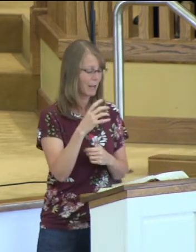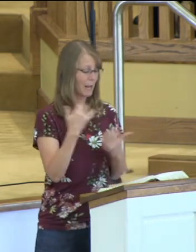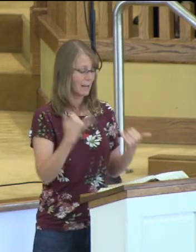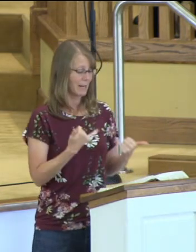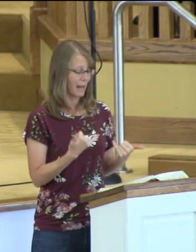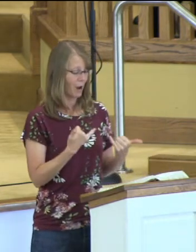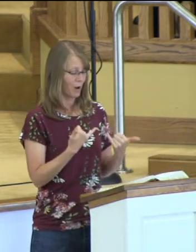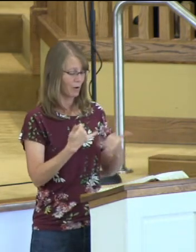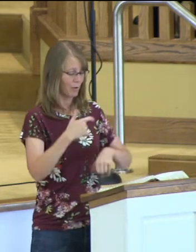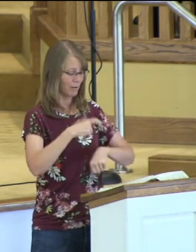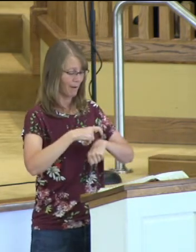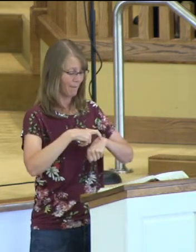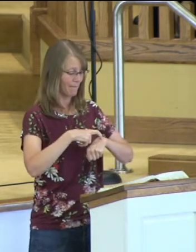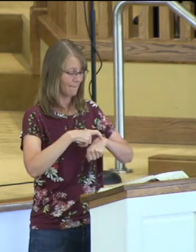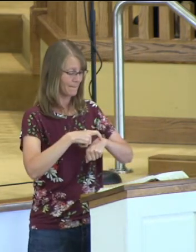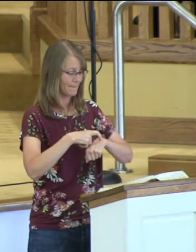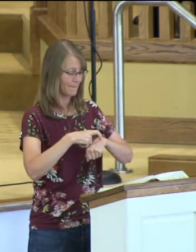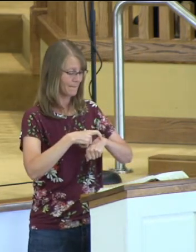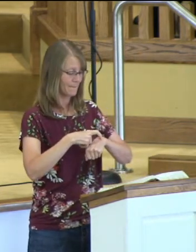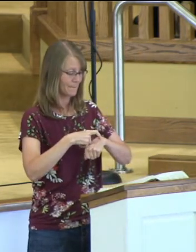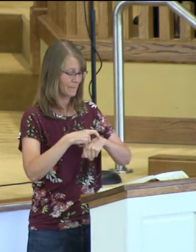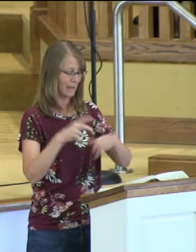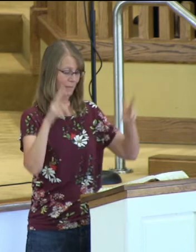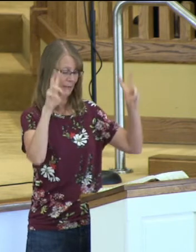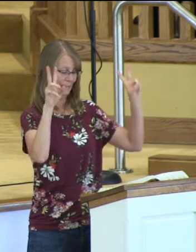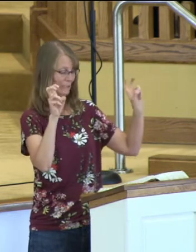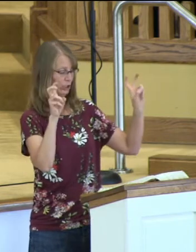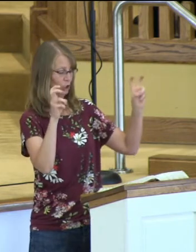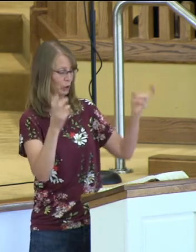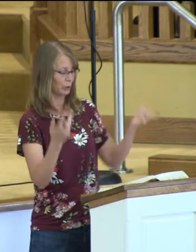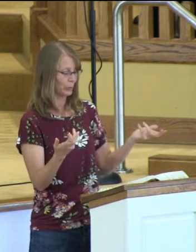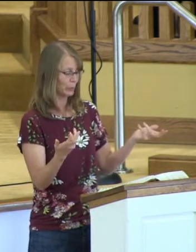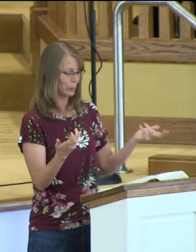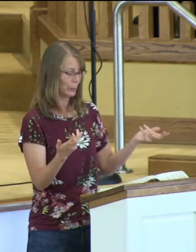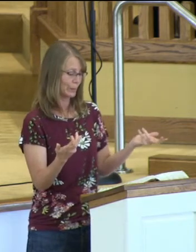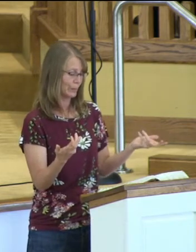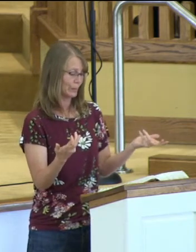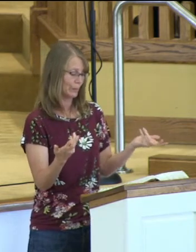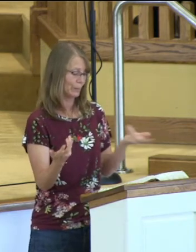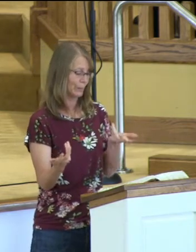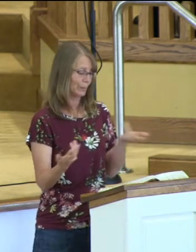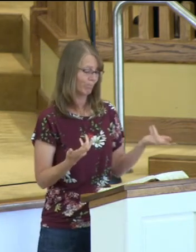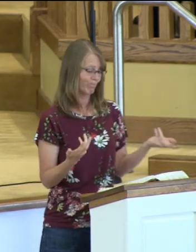time, the issue, the